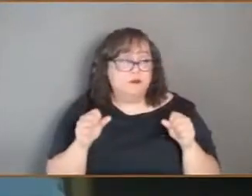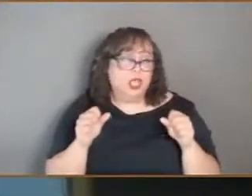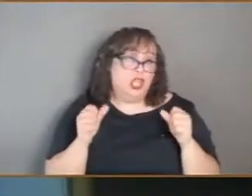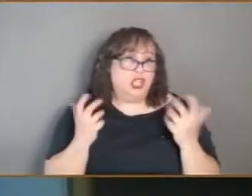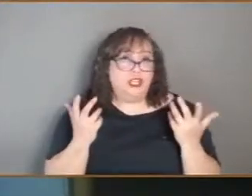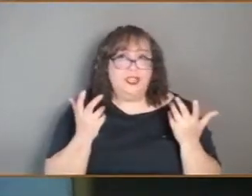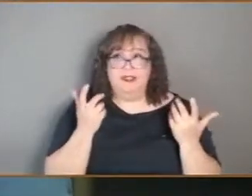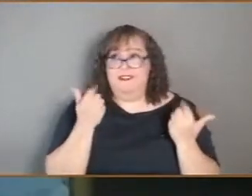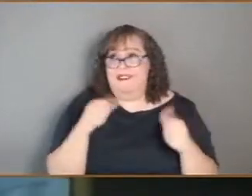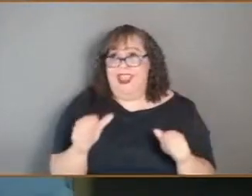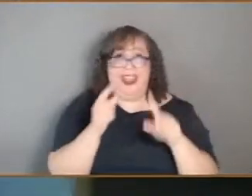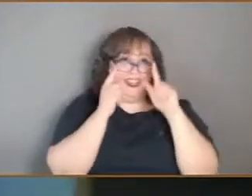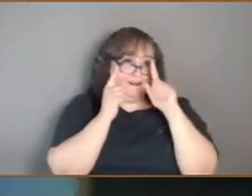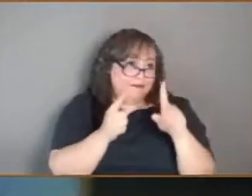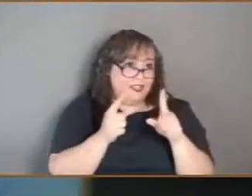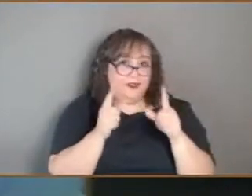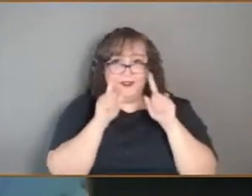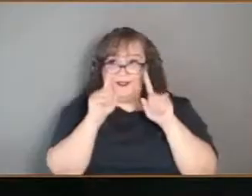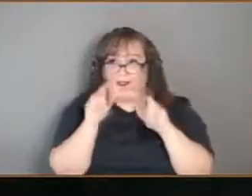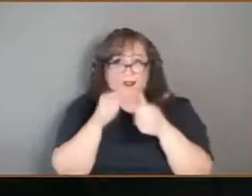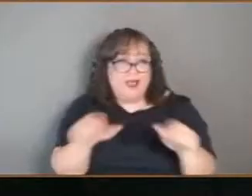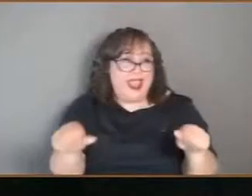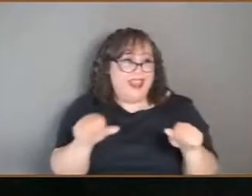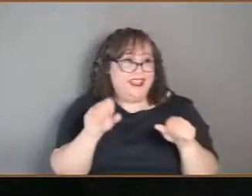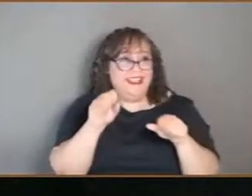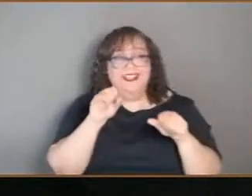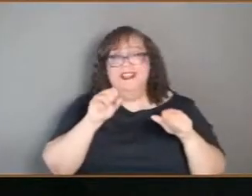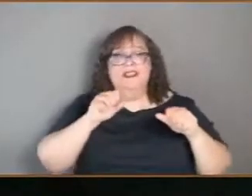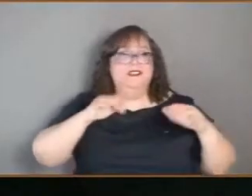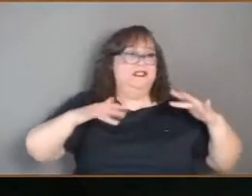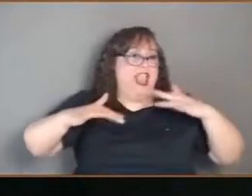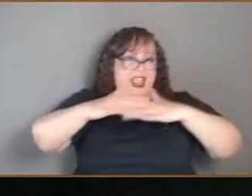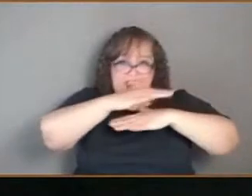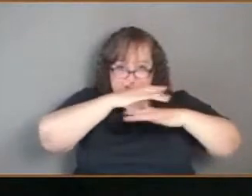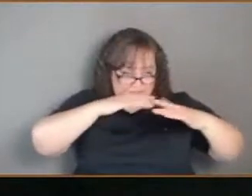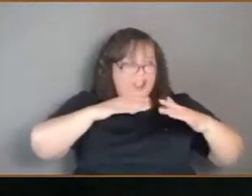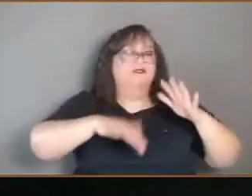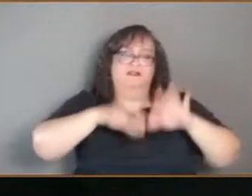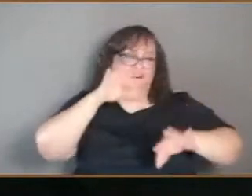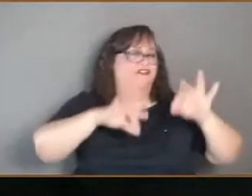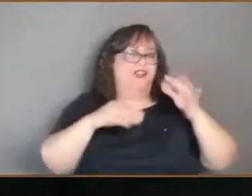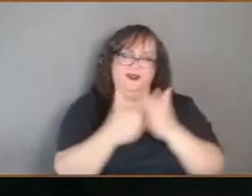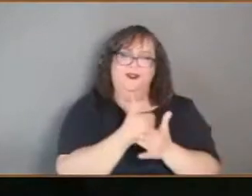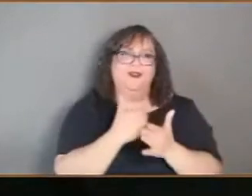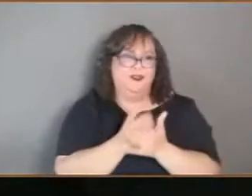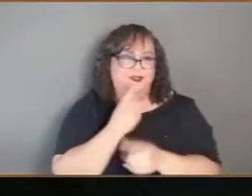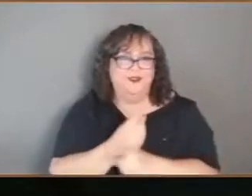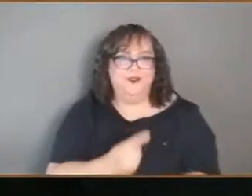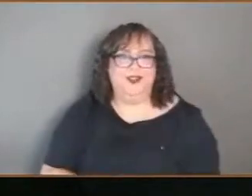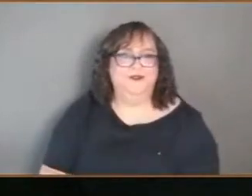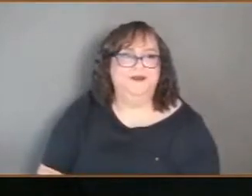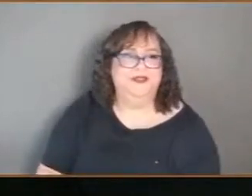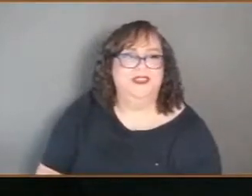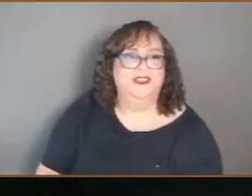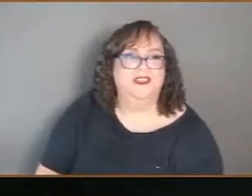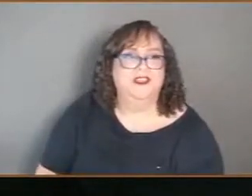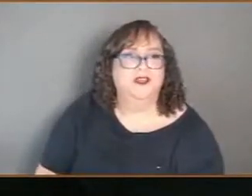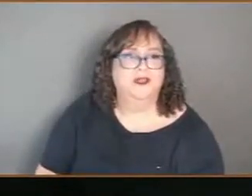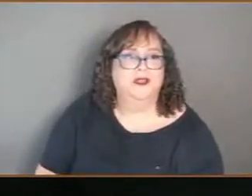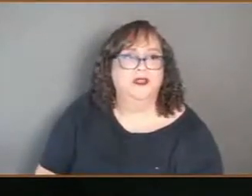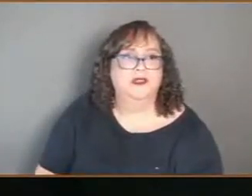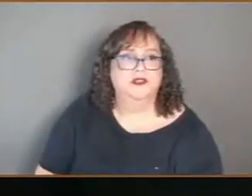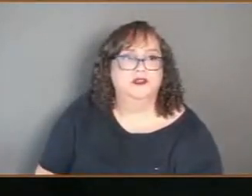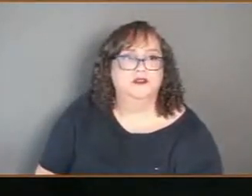has discovered new things, and I expect Lucy to be the same. Yeah, absolutely. Pure Spartan 157 on YouTube. Does the